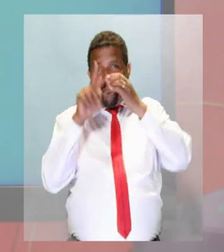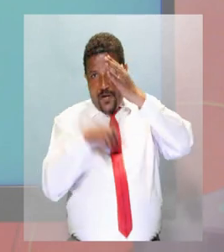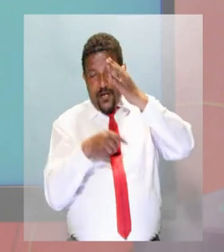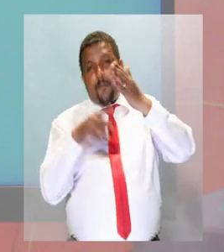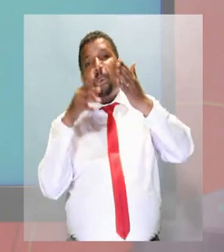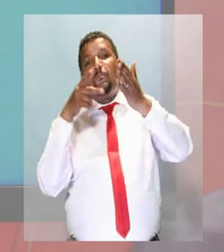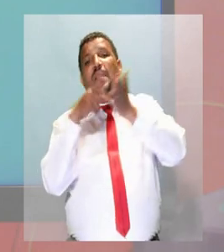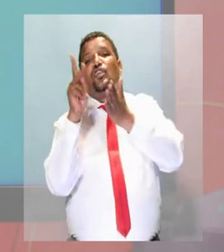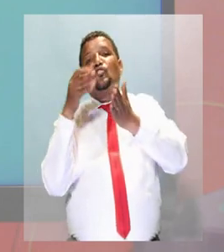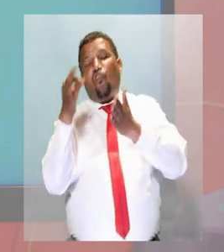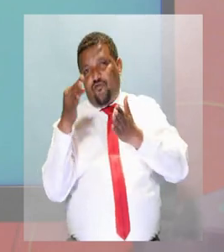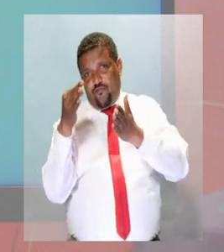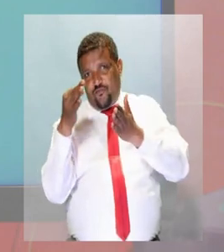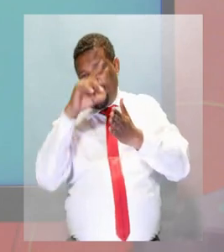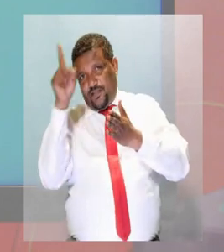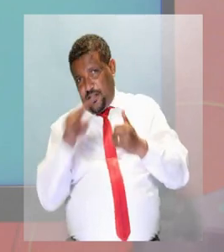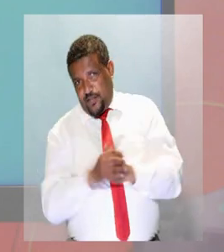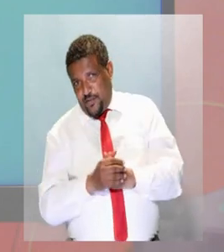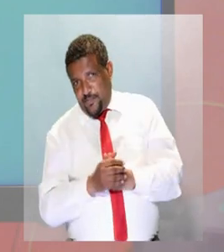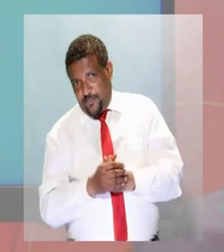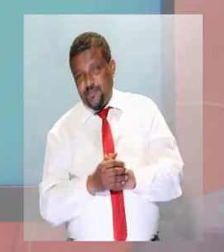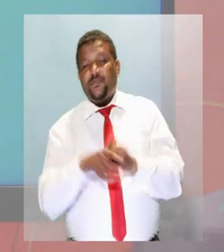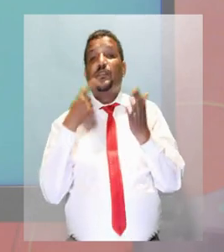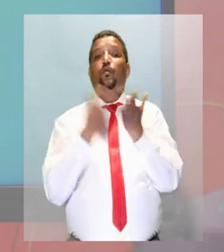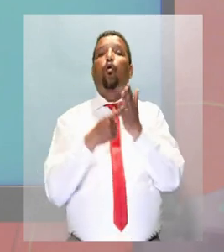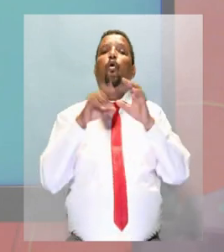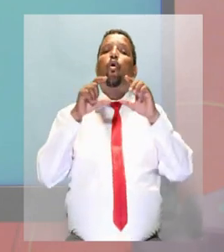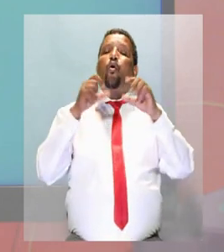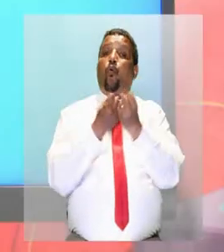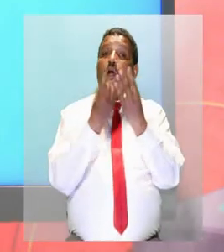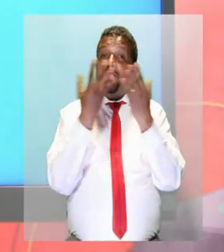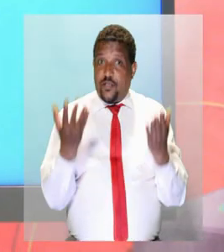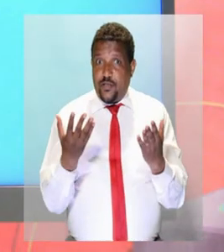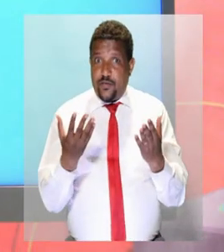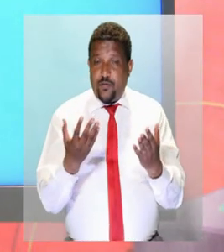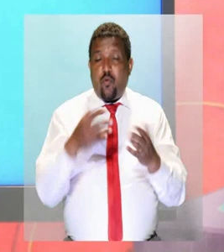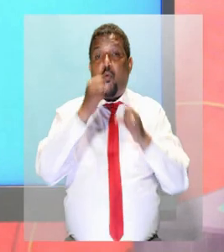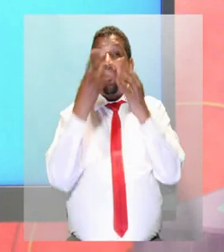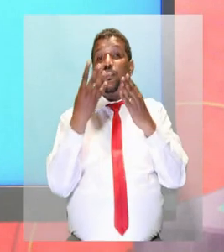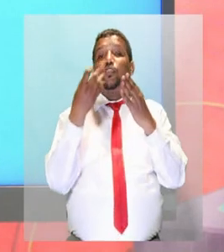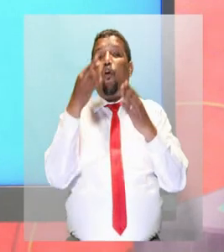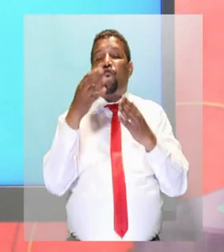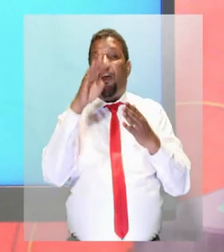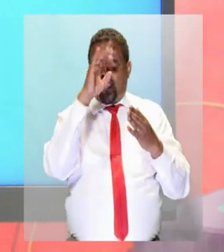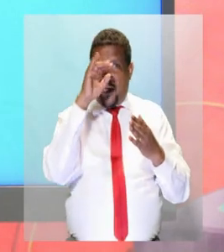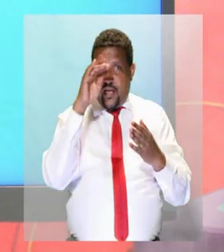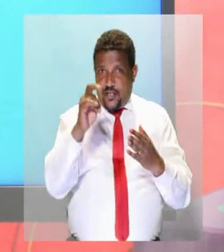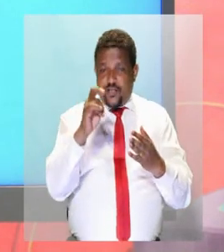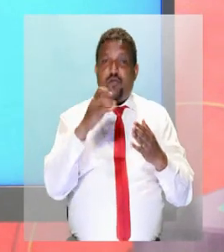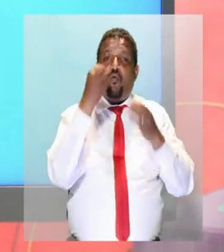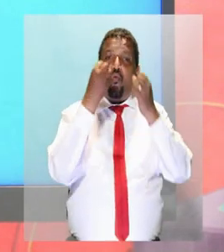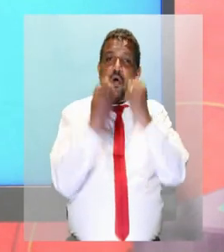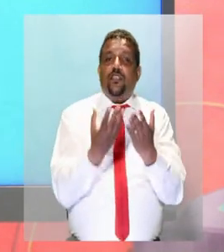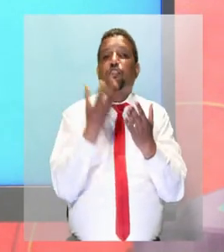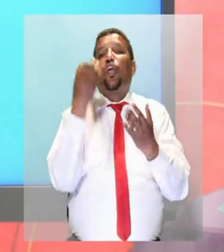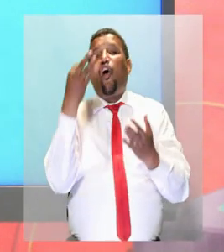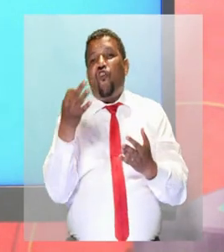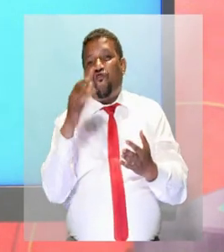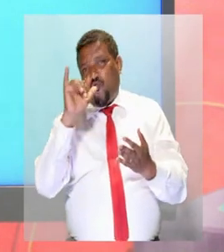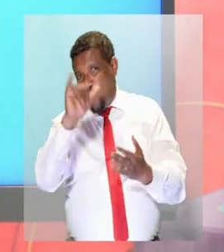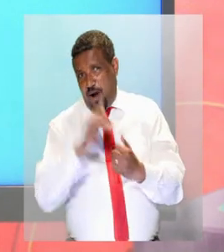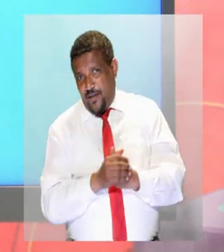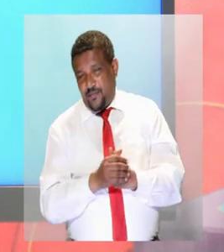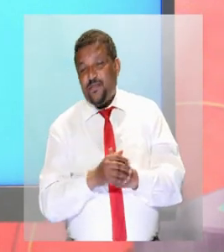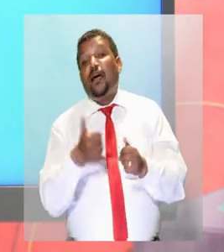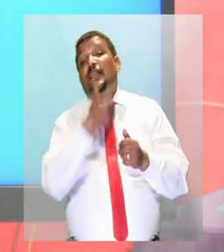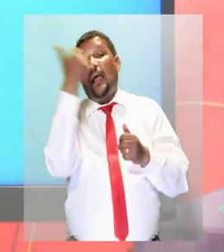second precondition is price of X times quantity of X plus the price of Y times the quantity of Y. If there's another commodity Z, must